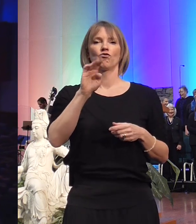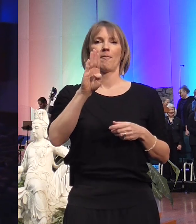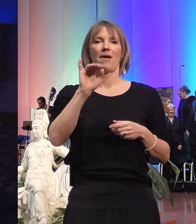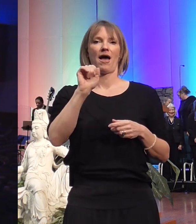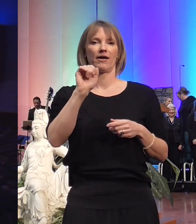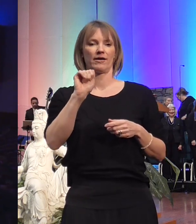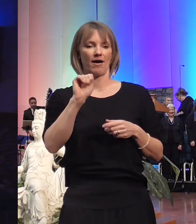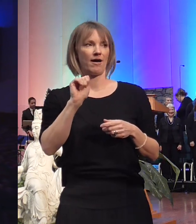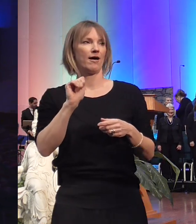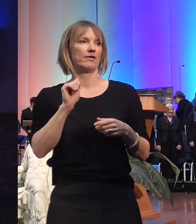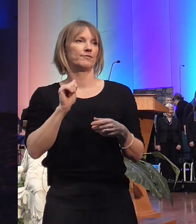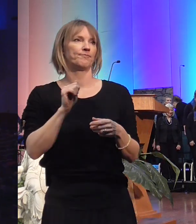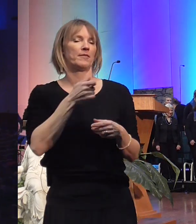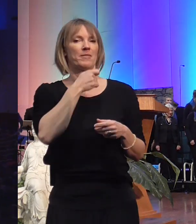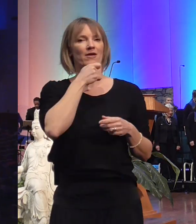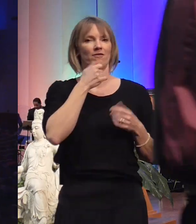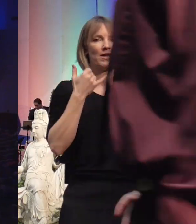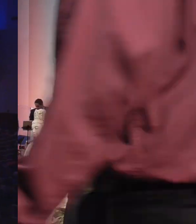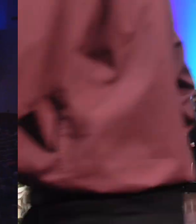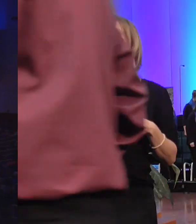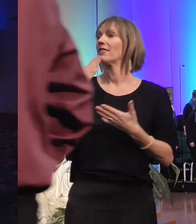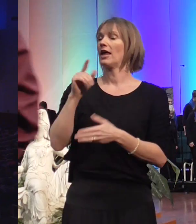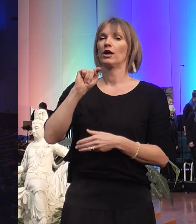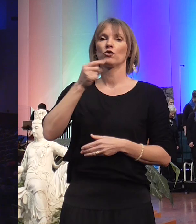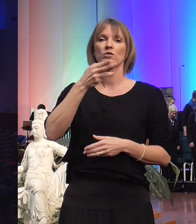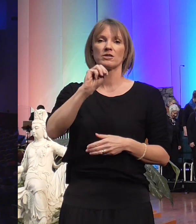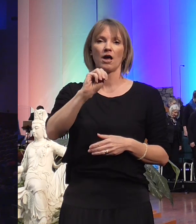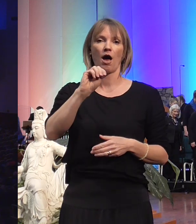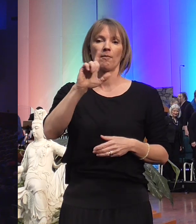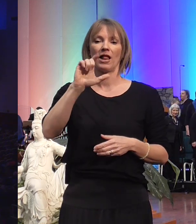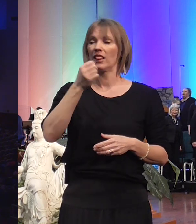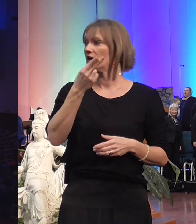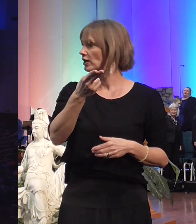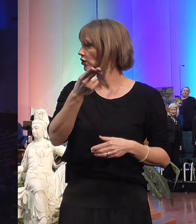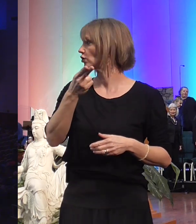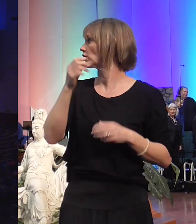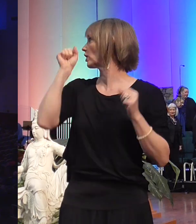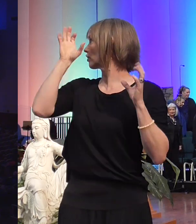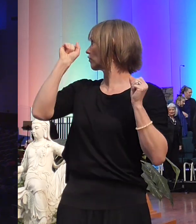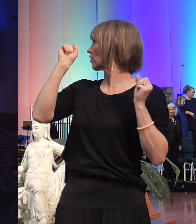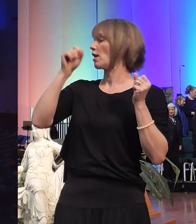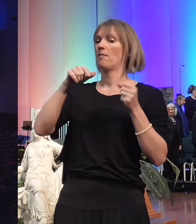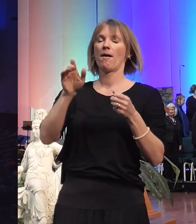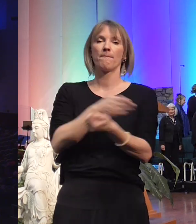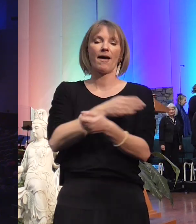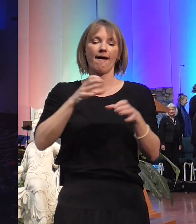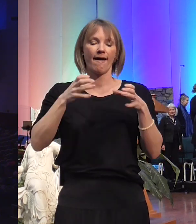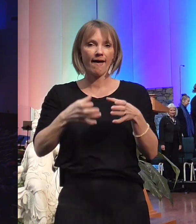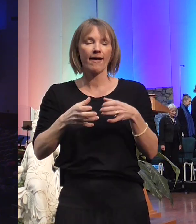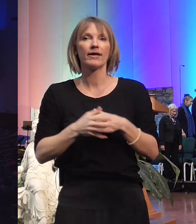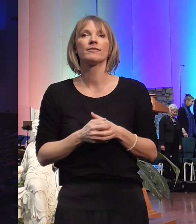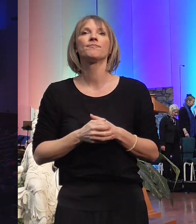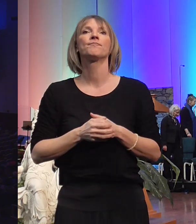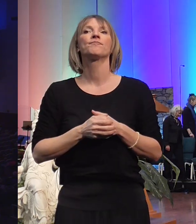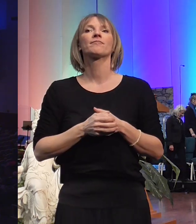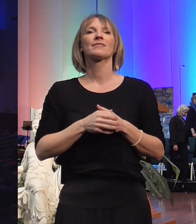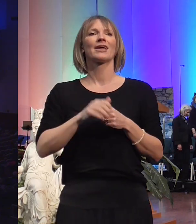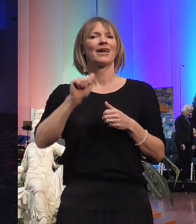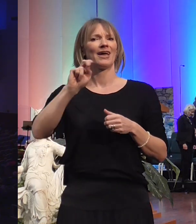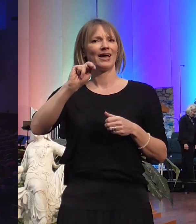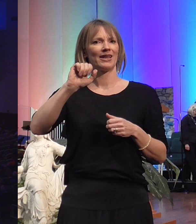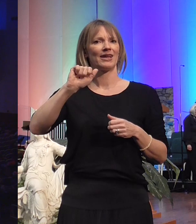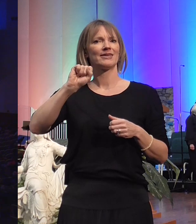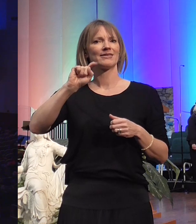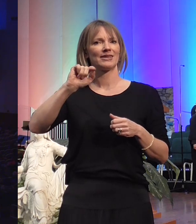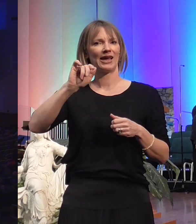I'll get my microphone on. Thank you, Tom Litch. This incredible Mile High band. Wasn't Anastasia's